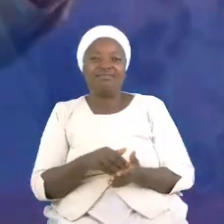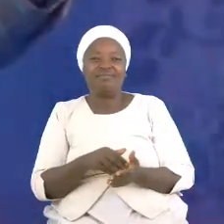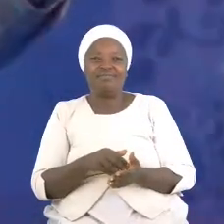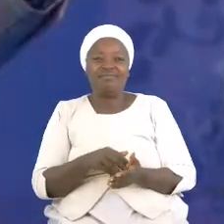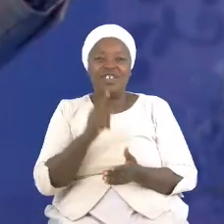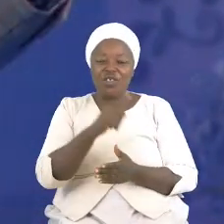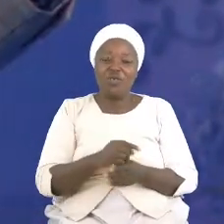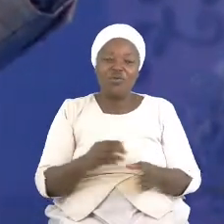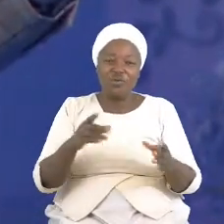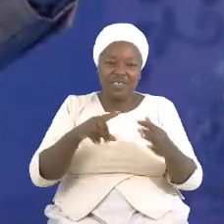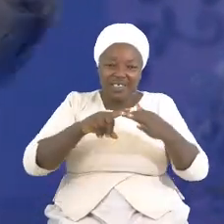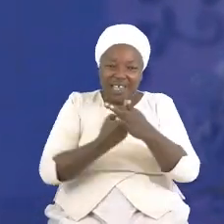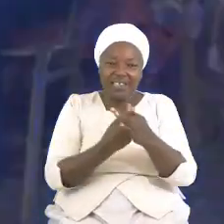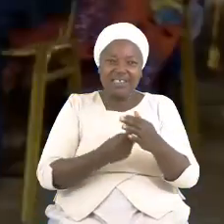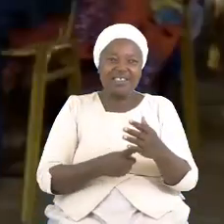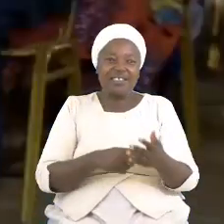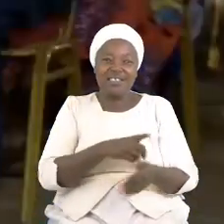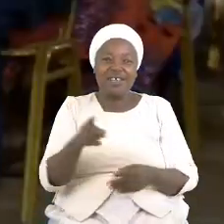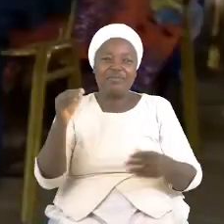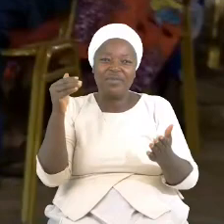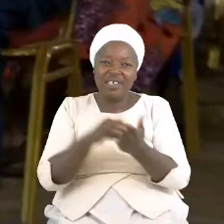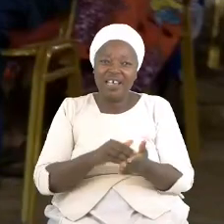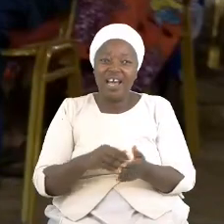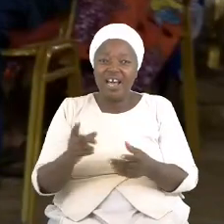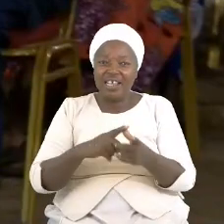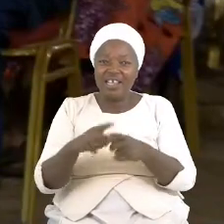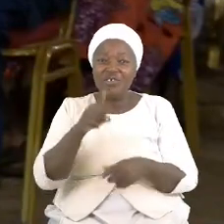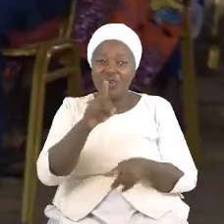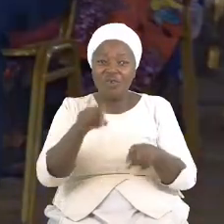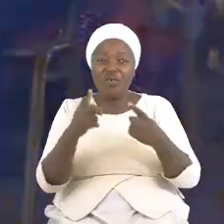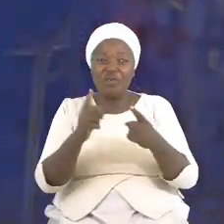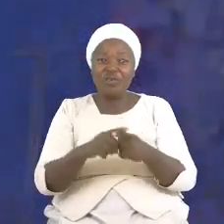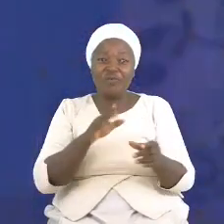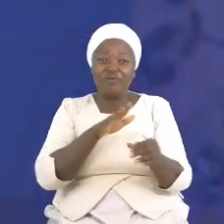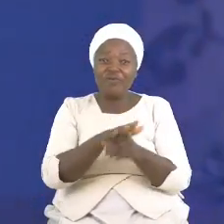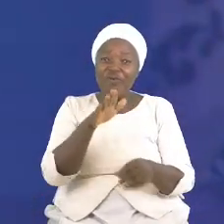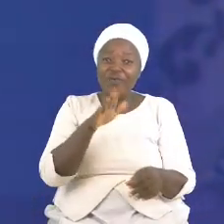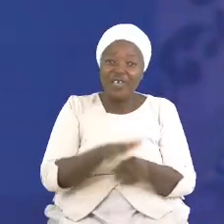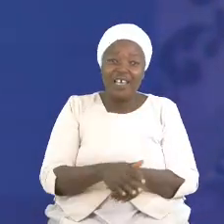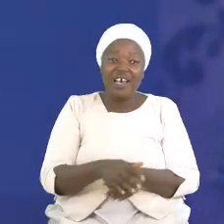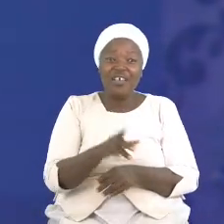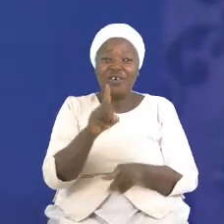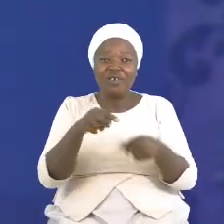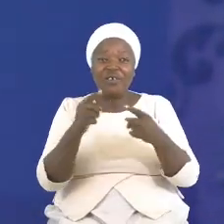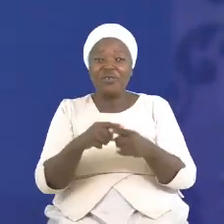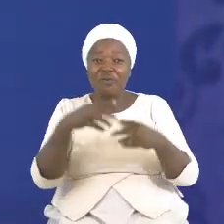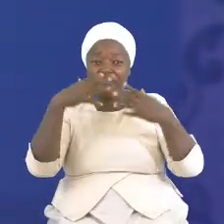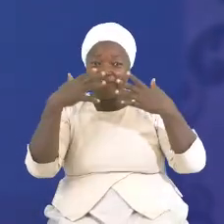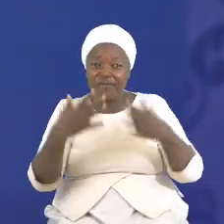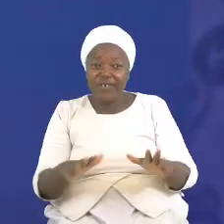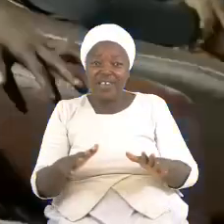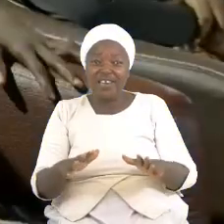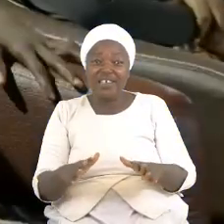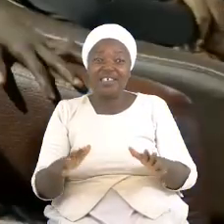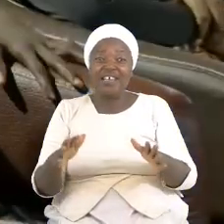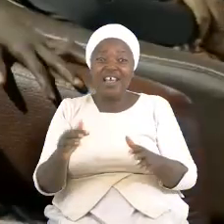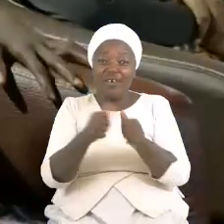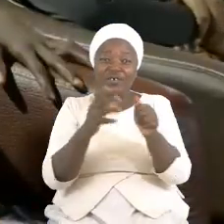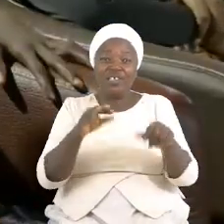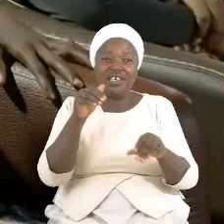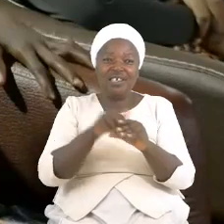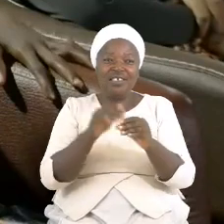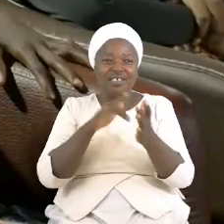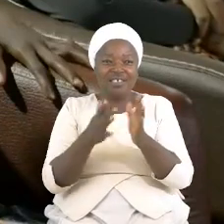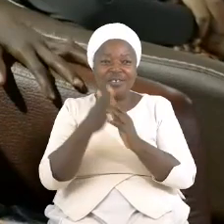them again. And you are going to fulfill, you are going to accomplish in Jesus' name.